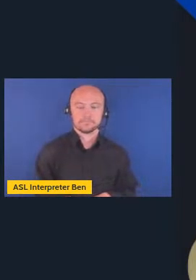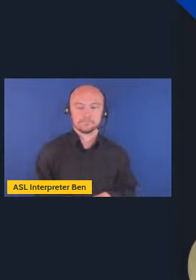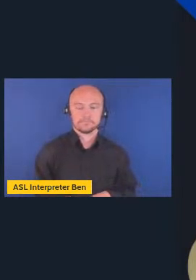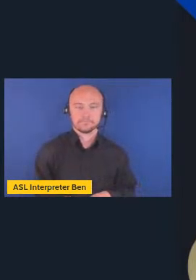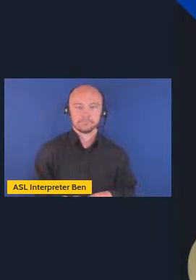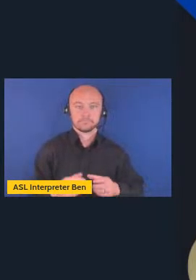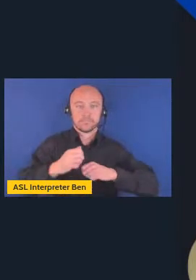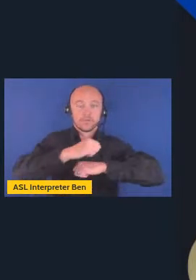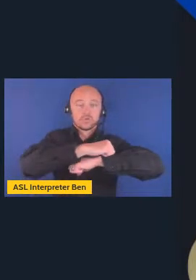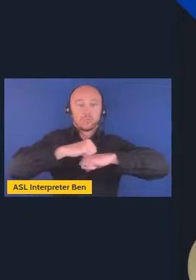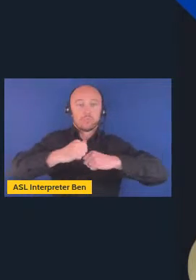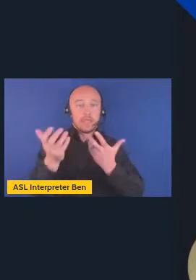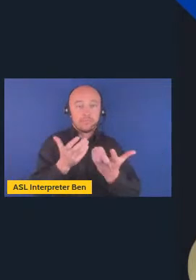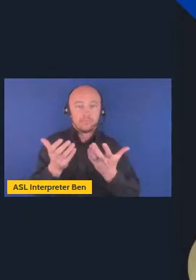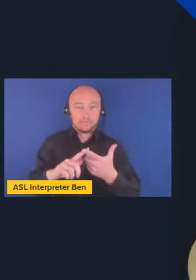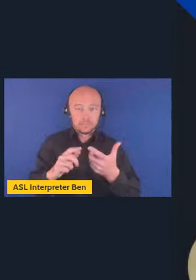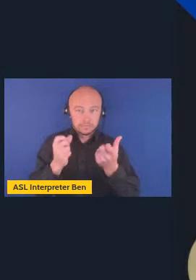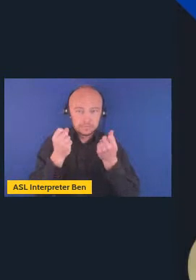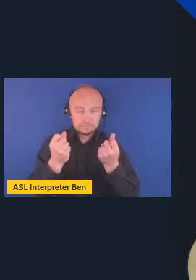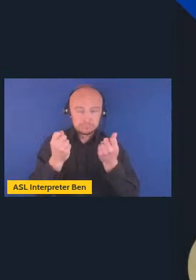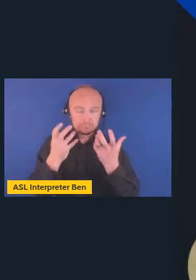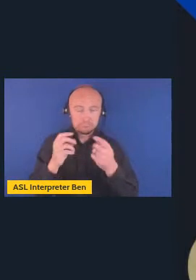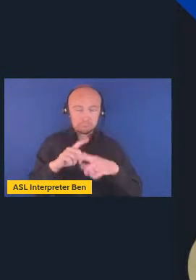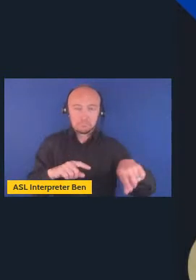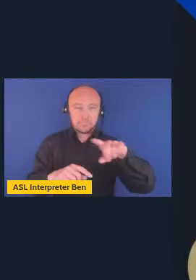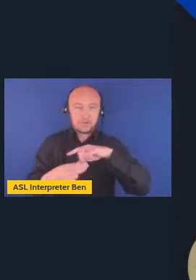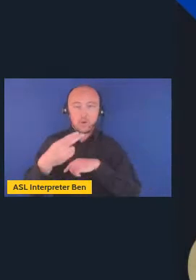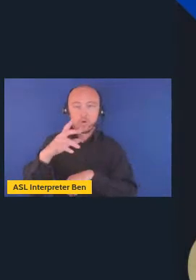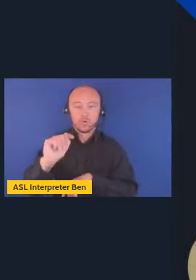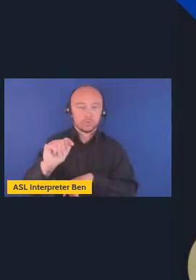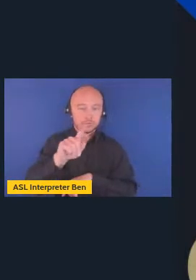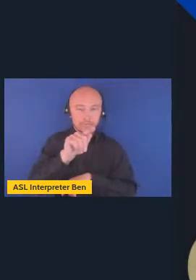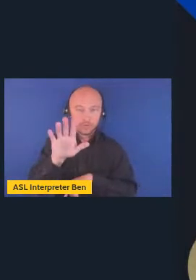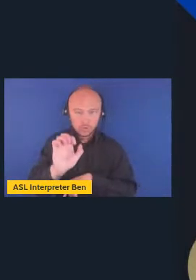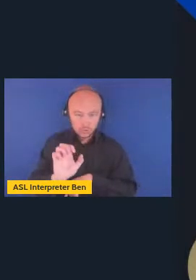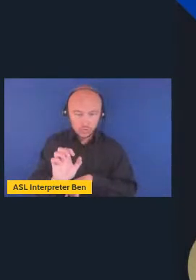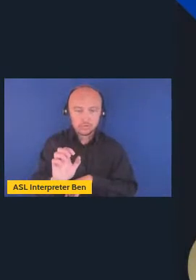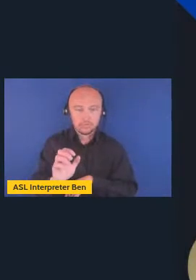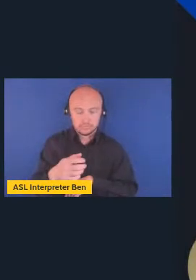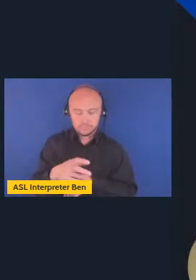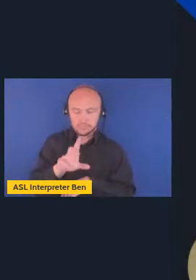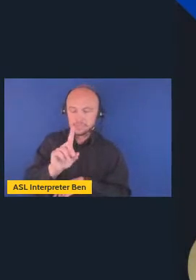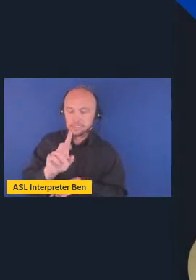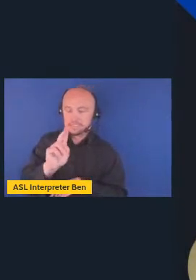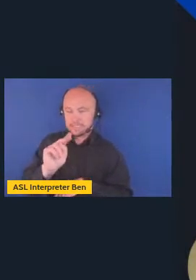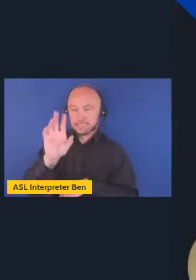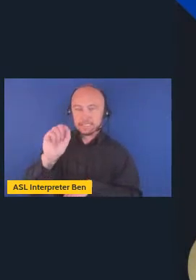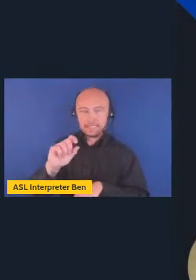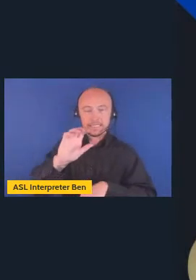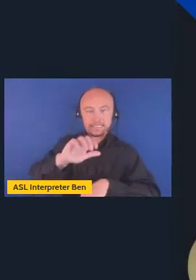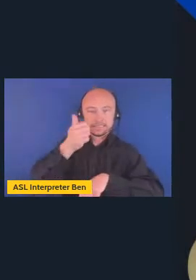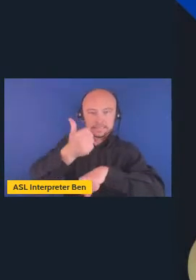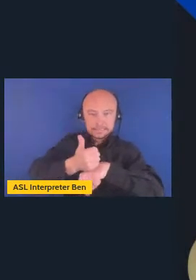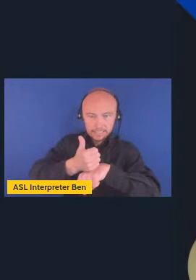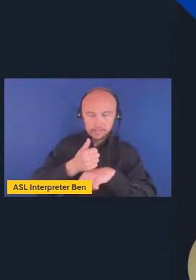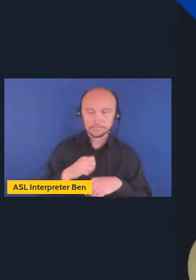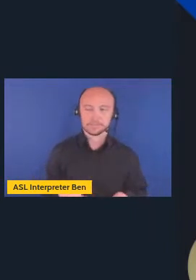platform service allowed us to set up the hosted zone, which is where the DNS is set up. And we